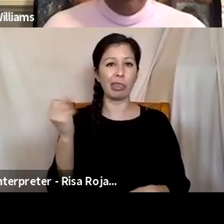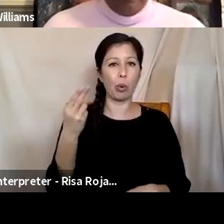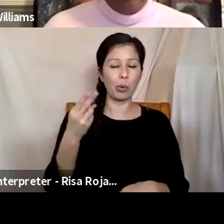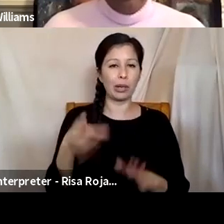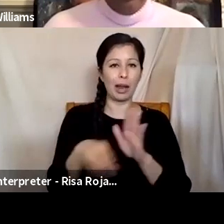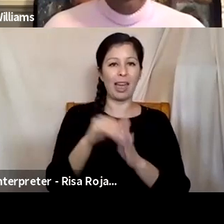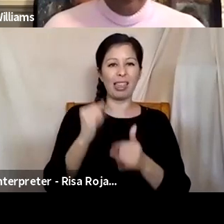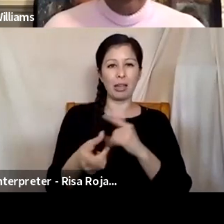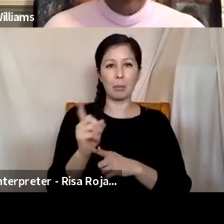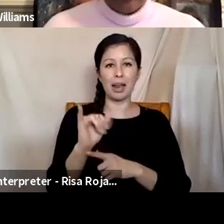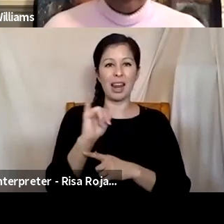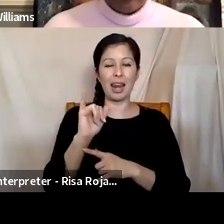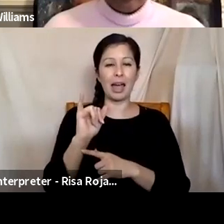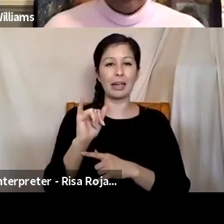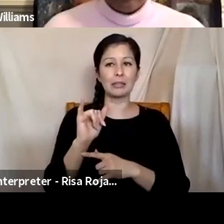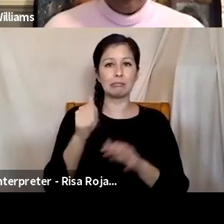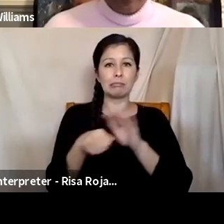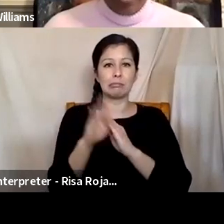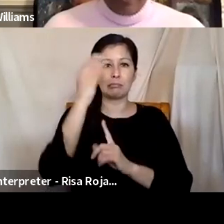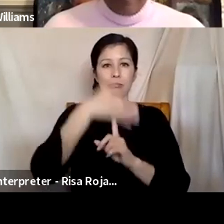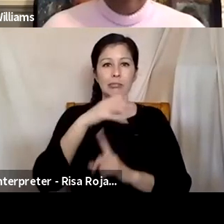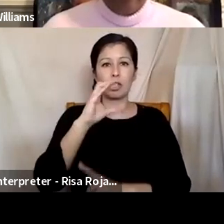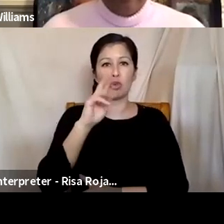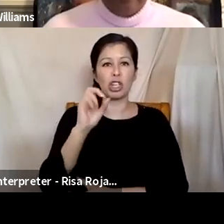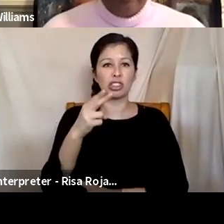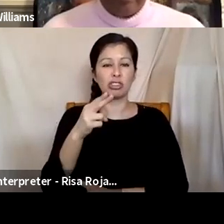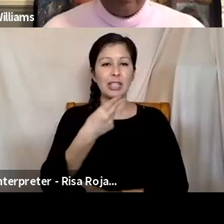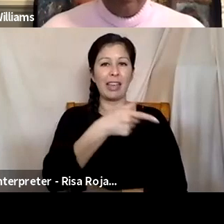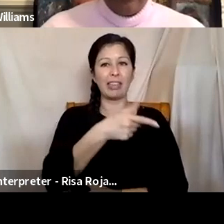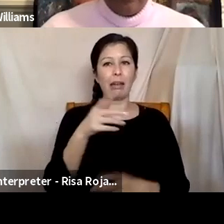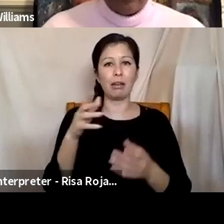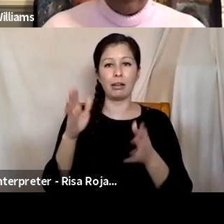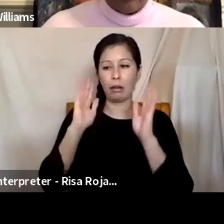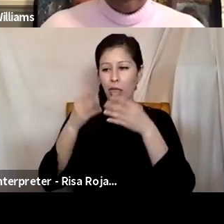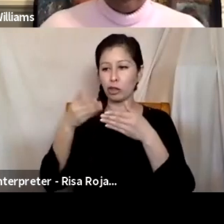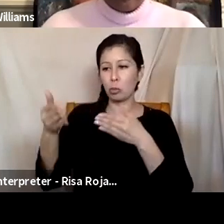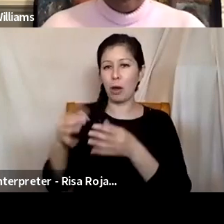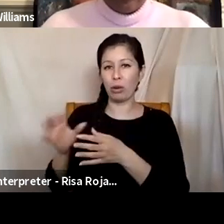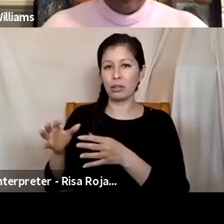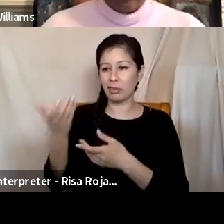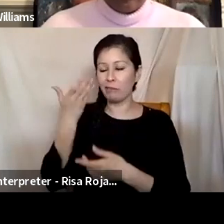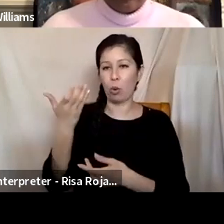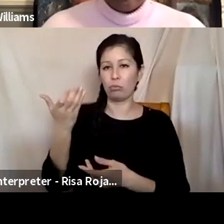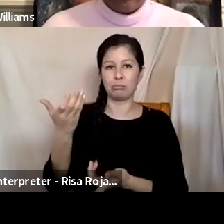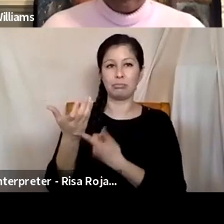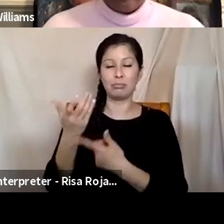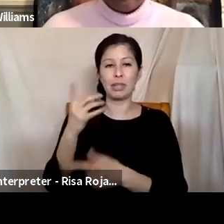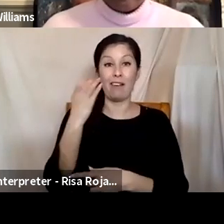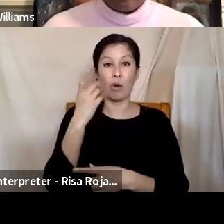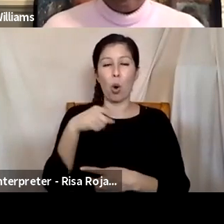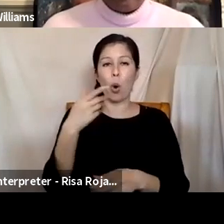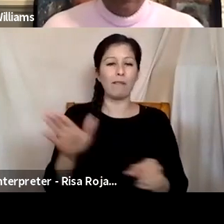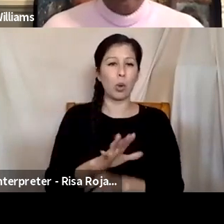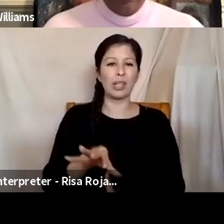last second as a bit of a crutch as well. And then they're futzing with it instead of connecting. The phone is the only full